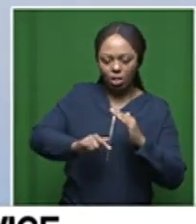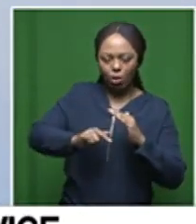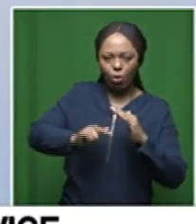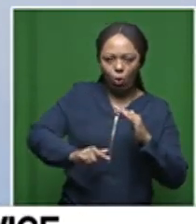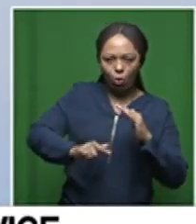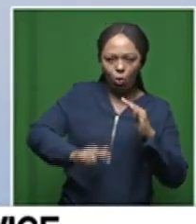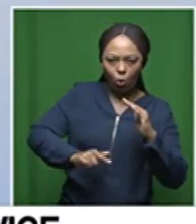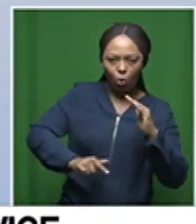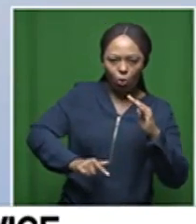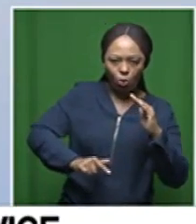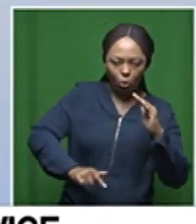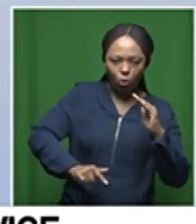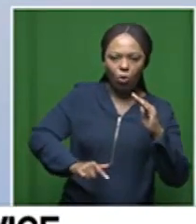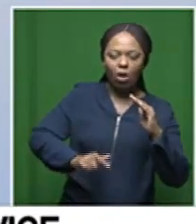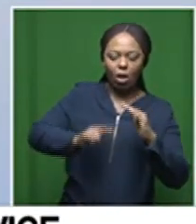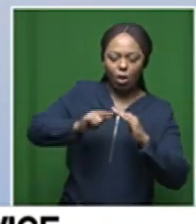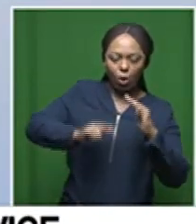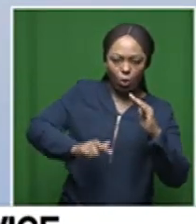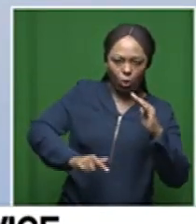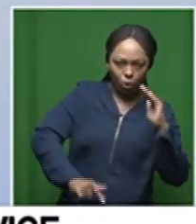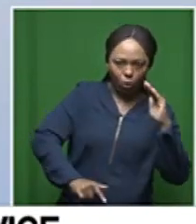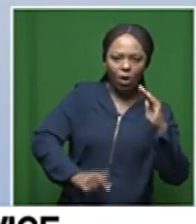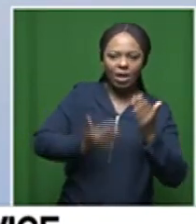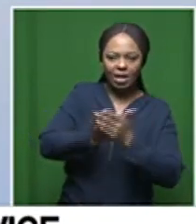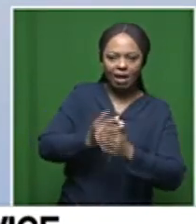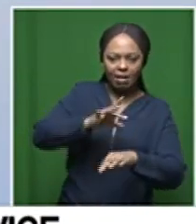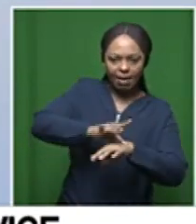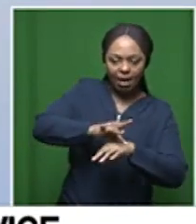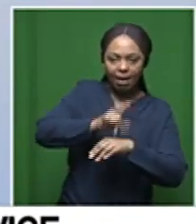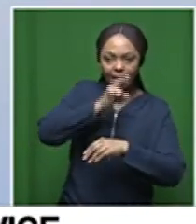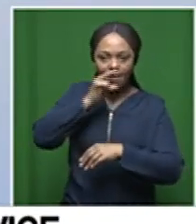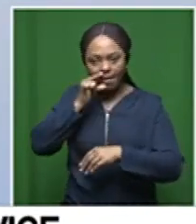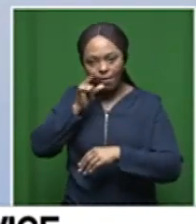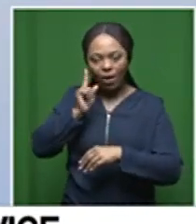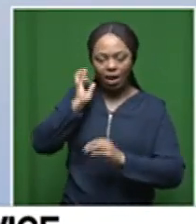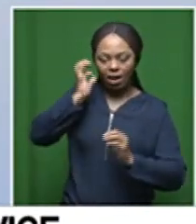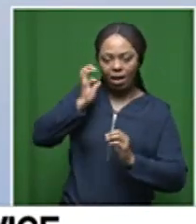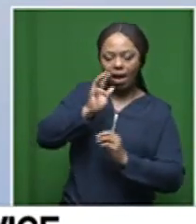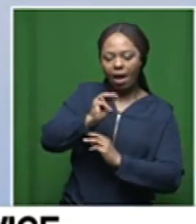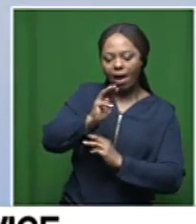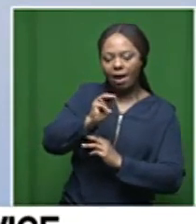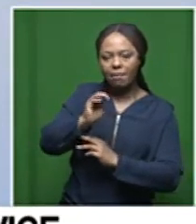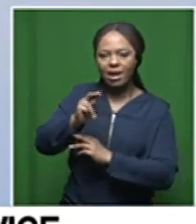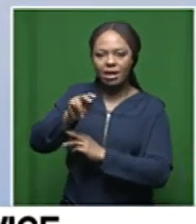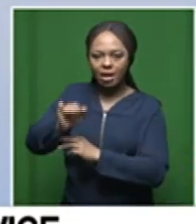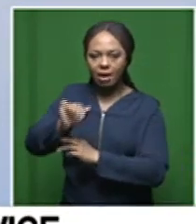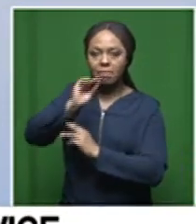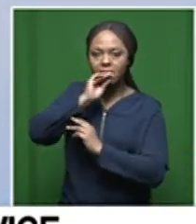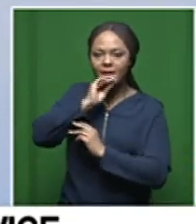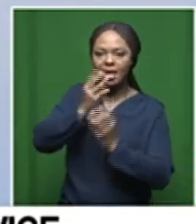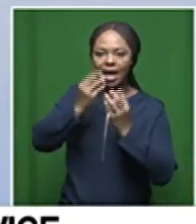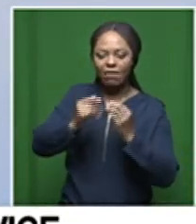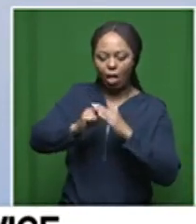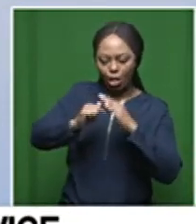drop beyond a certain level, then they develop what is called anemia. And basically what it means is that now they have symptoms of the